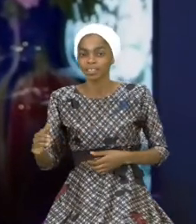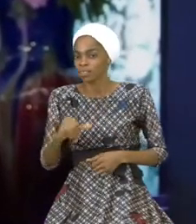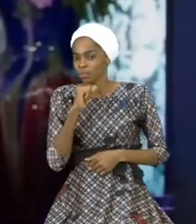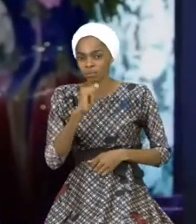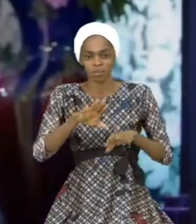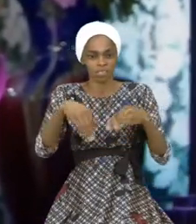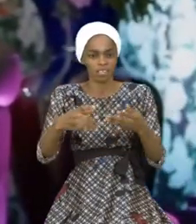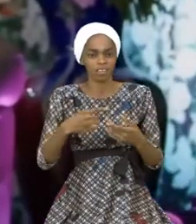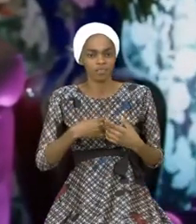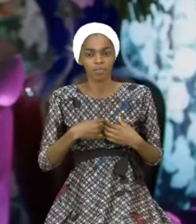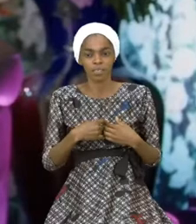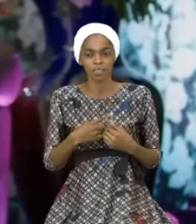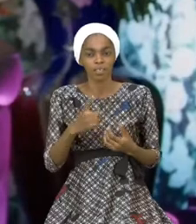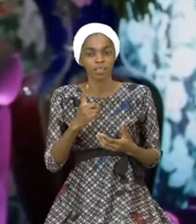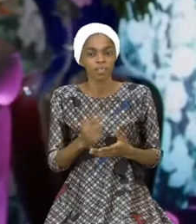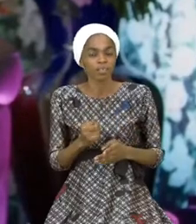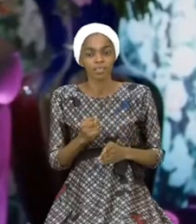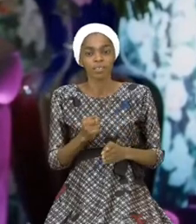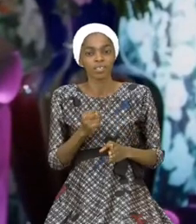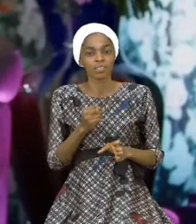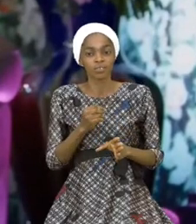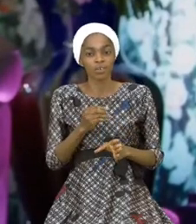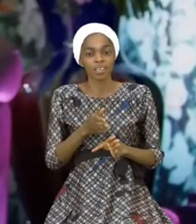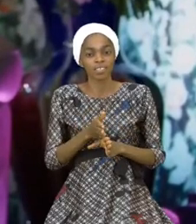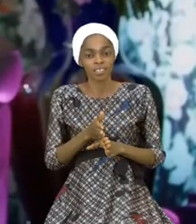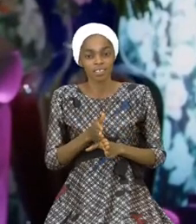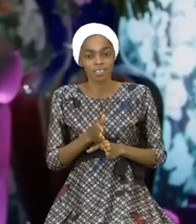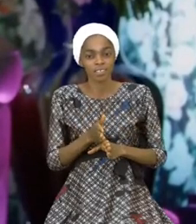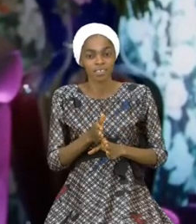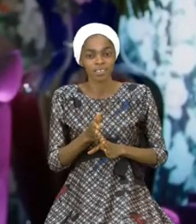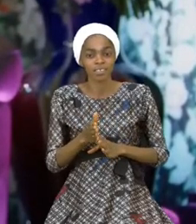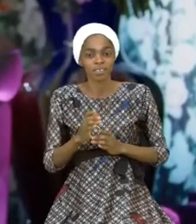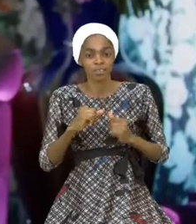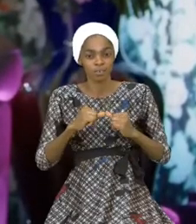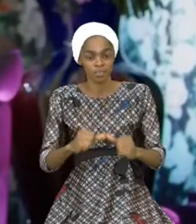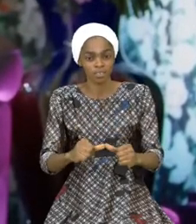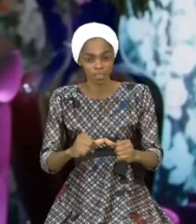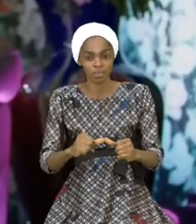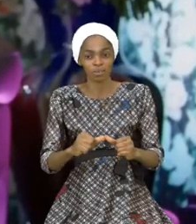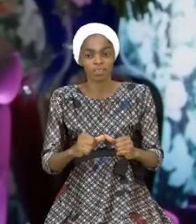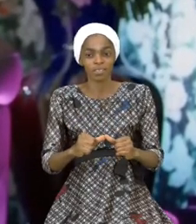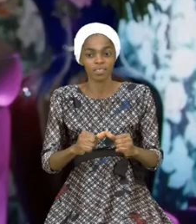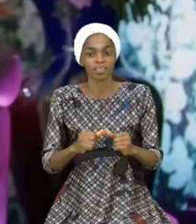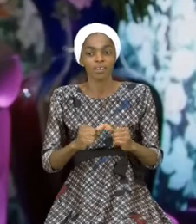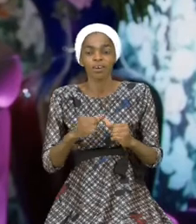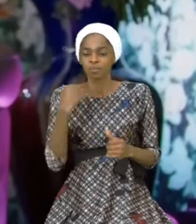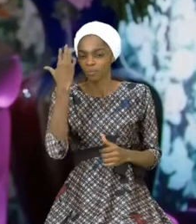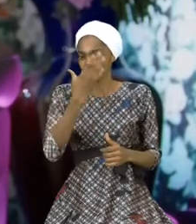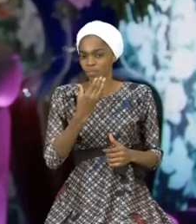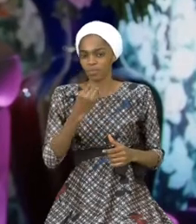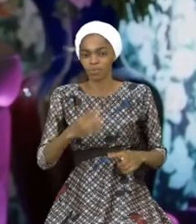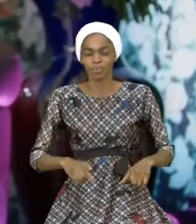a straight, continuous, gradual, happy, healthy, beautiful